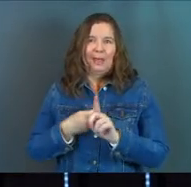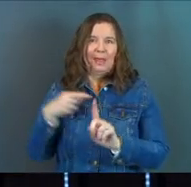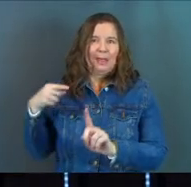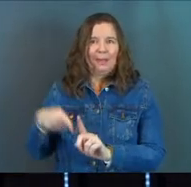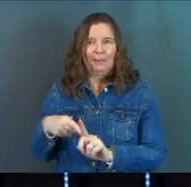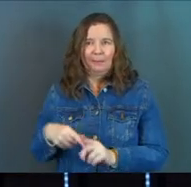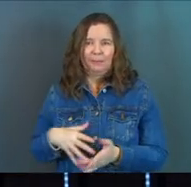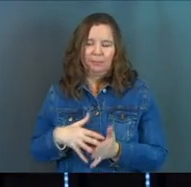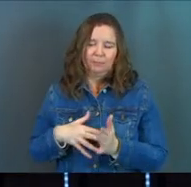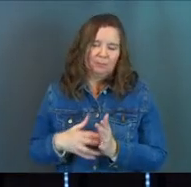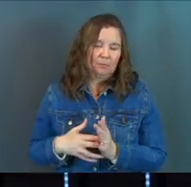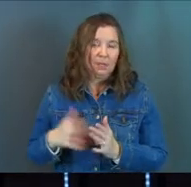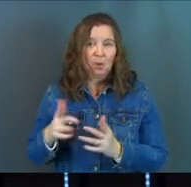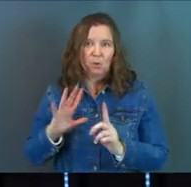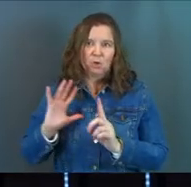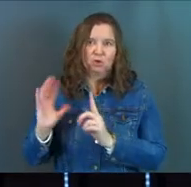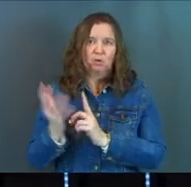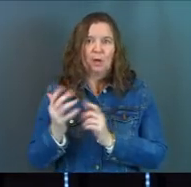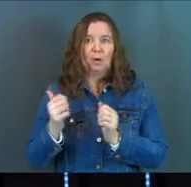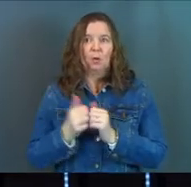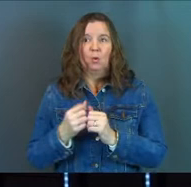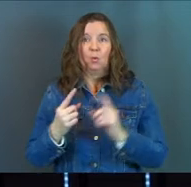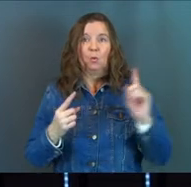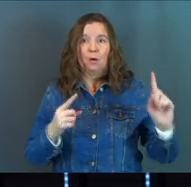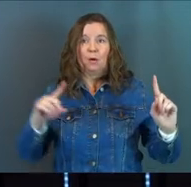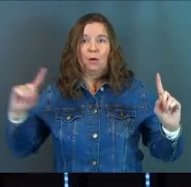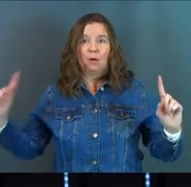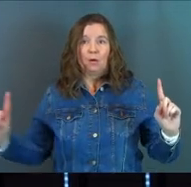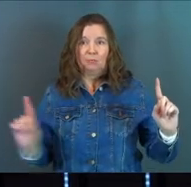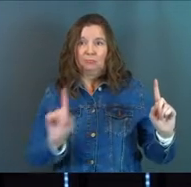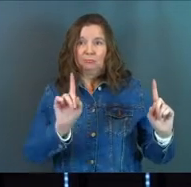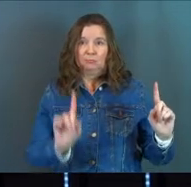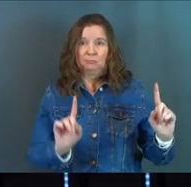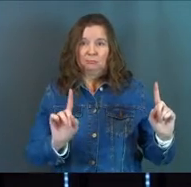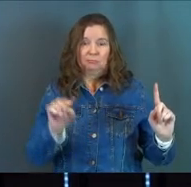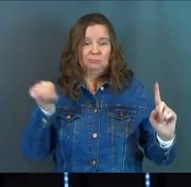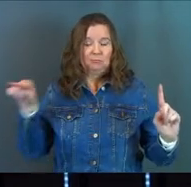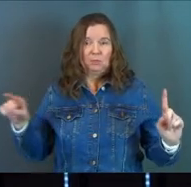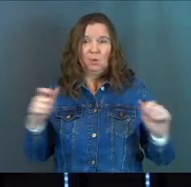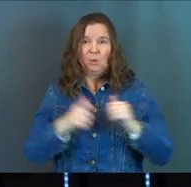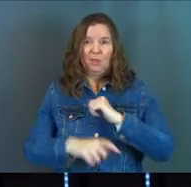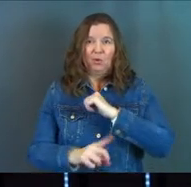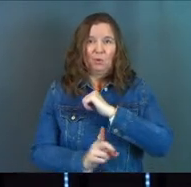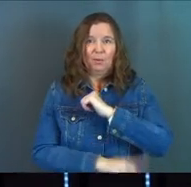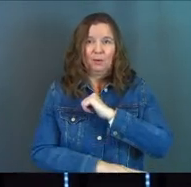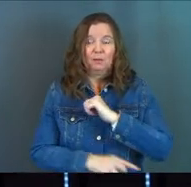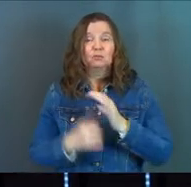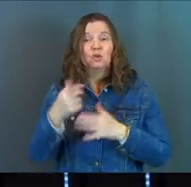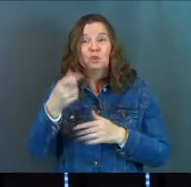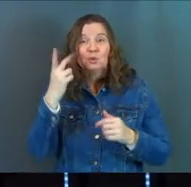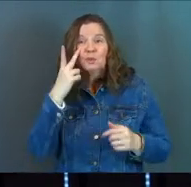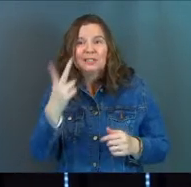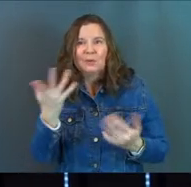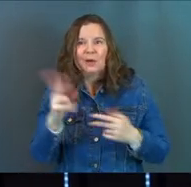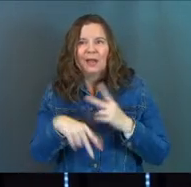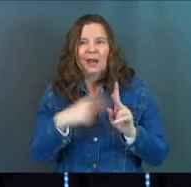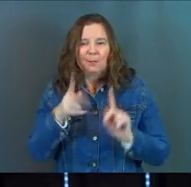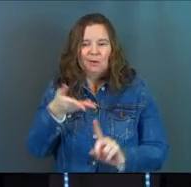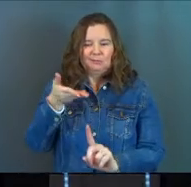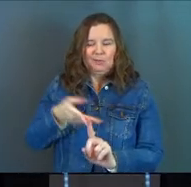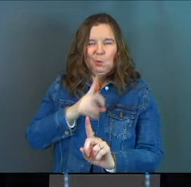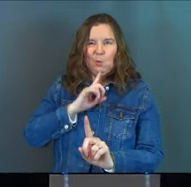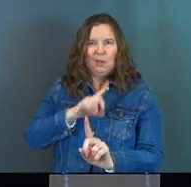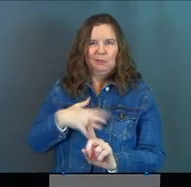him. And we'll surround him, one on either side, we'll surround him with criminals so that you see what kind of person